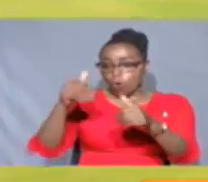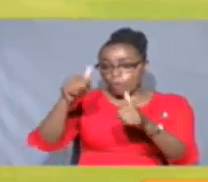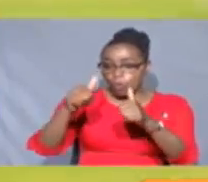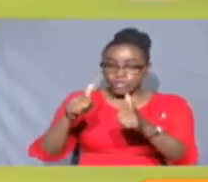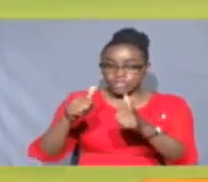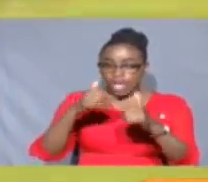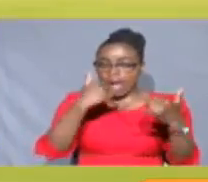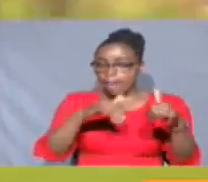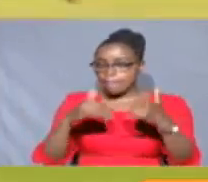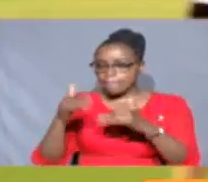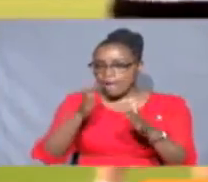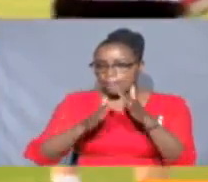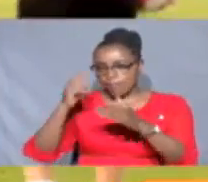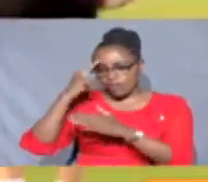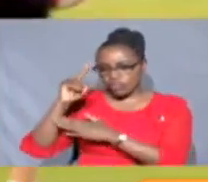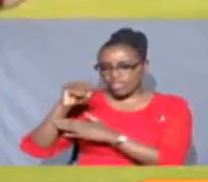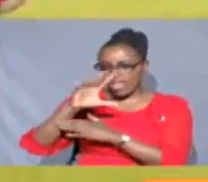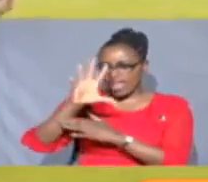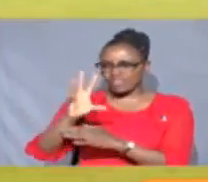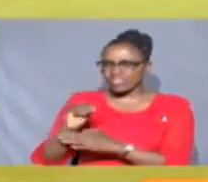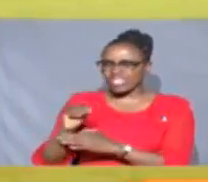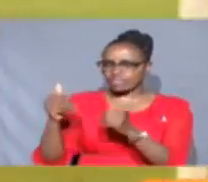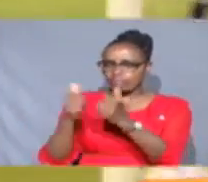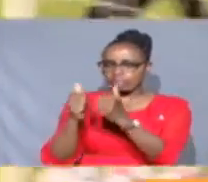preparing for the return match on Sunday.